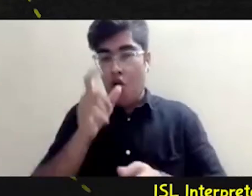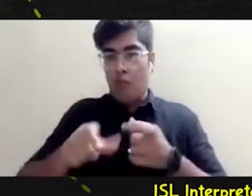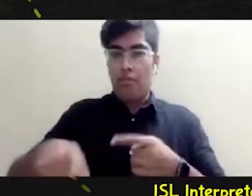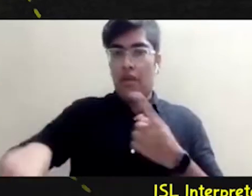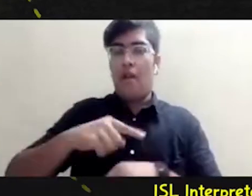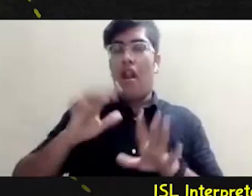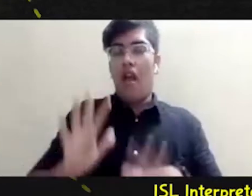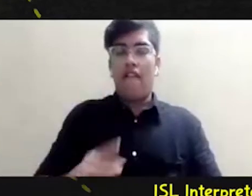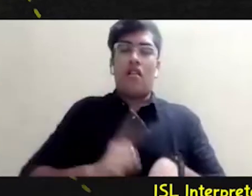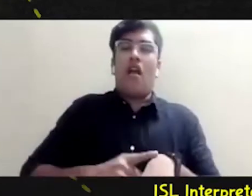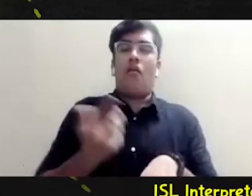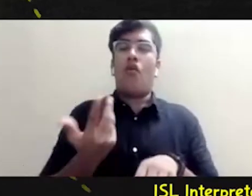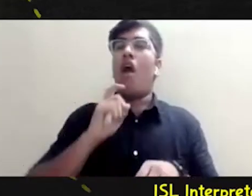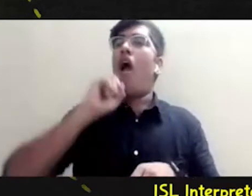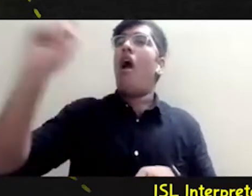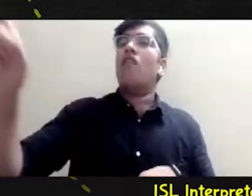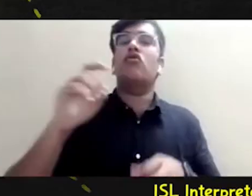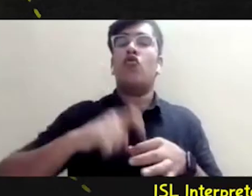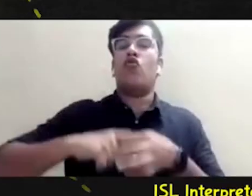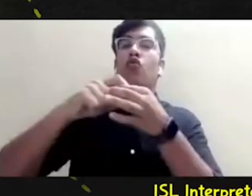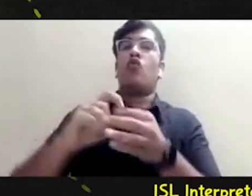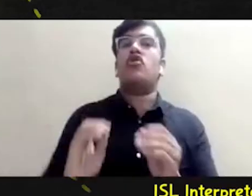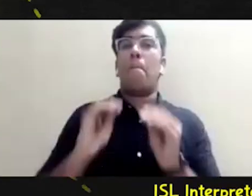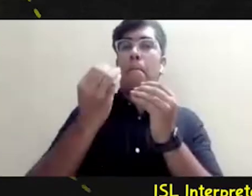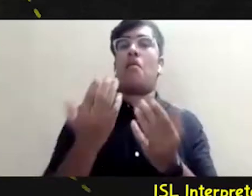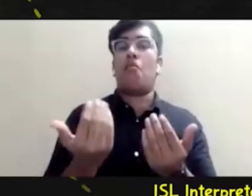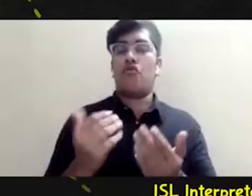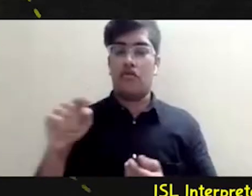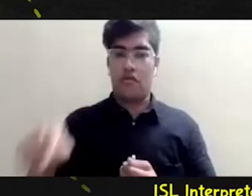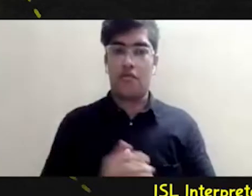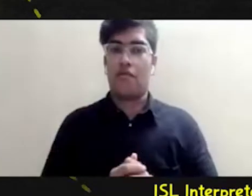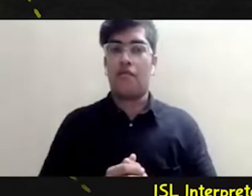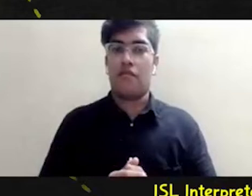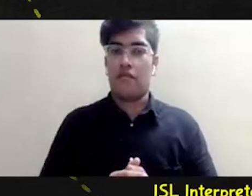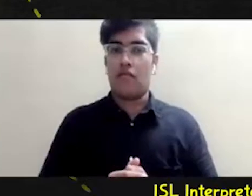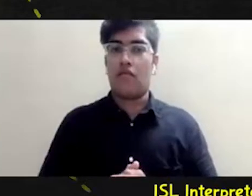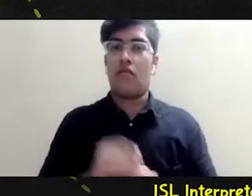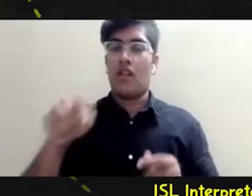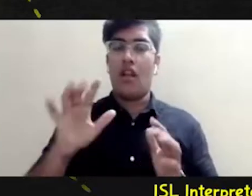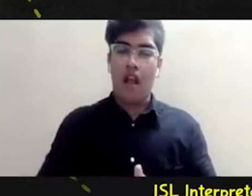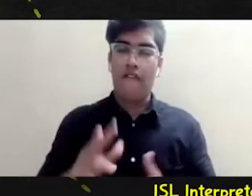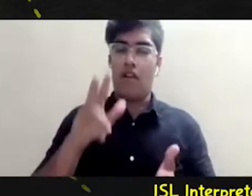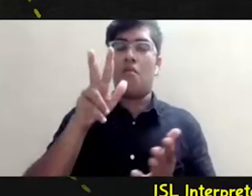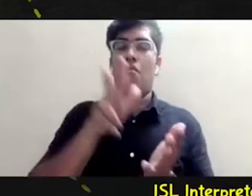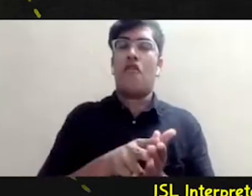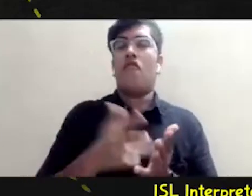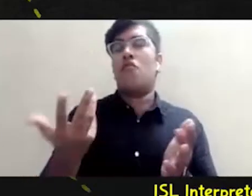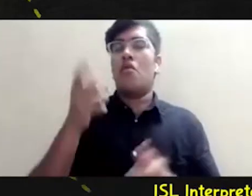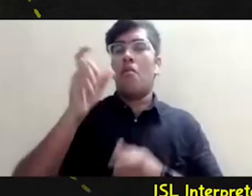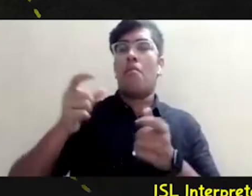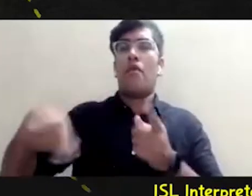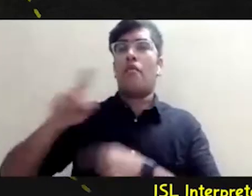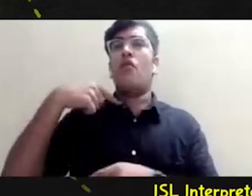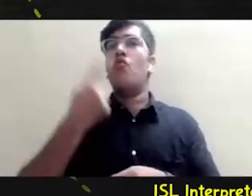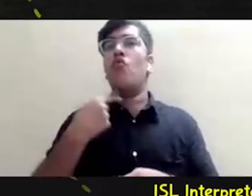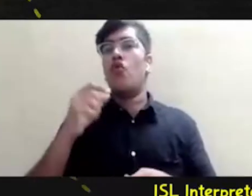ask more nuanced questions. I think it's provided a platform through which people can build